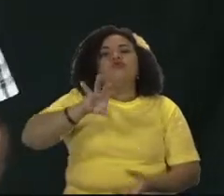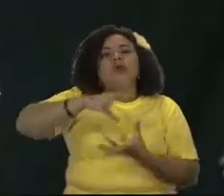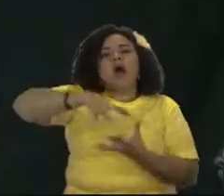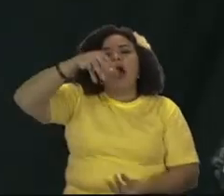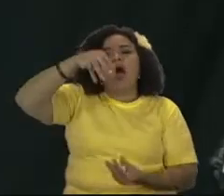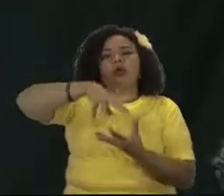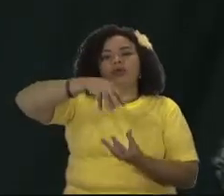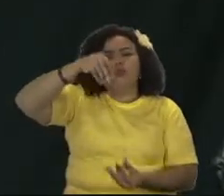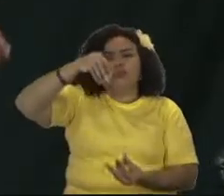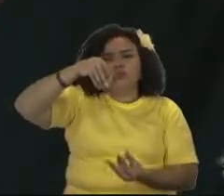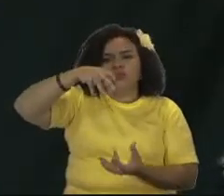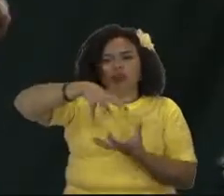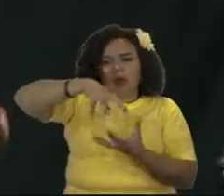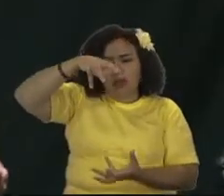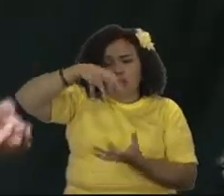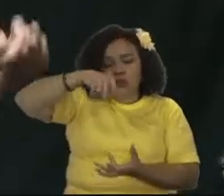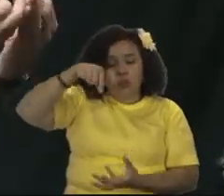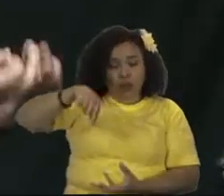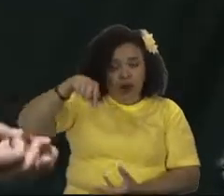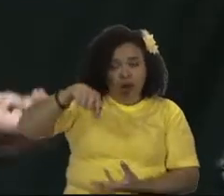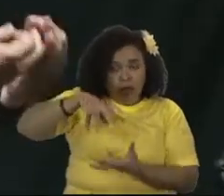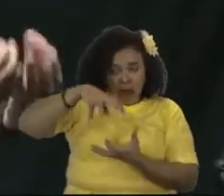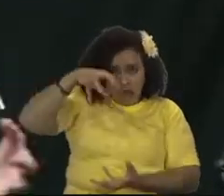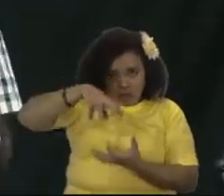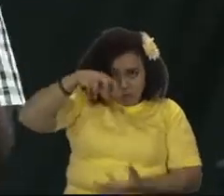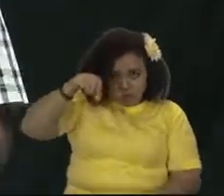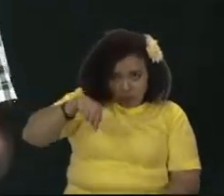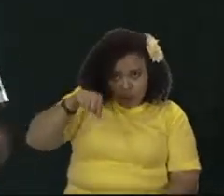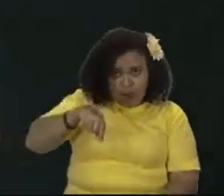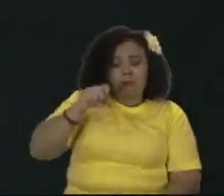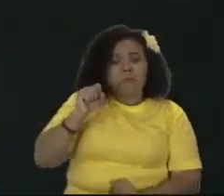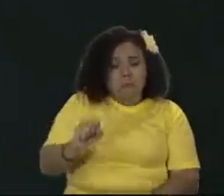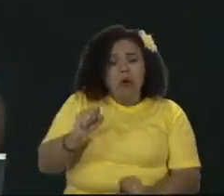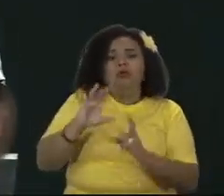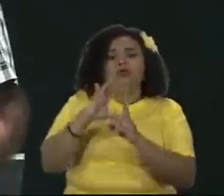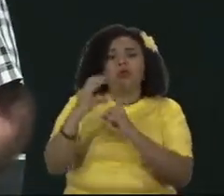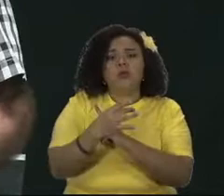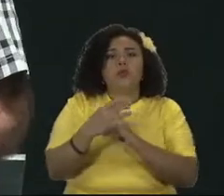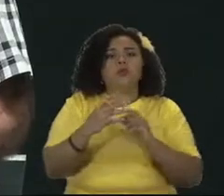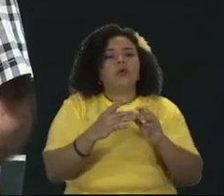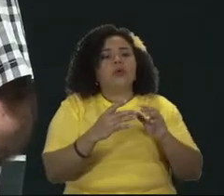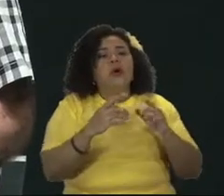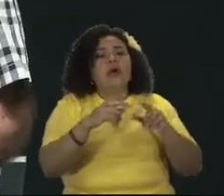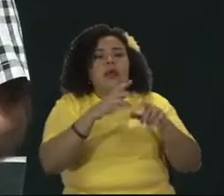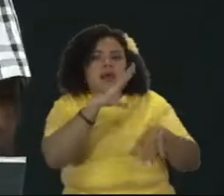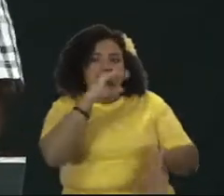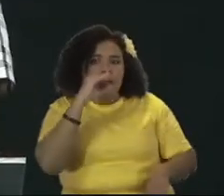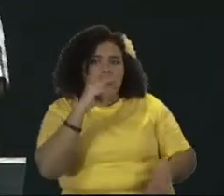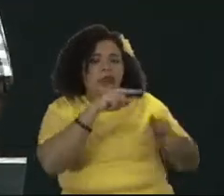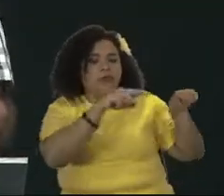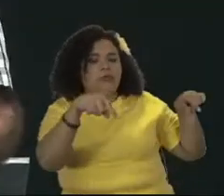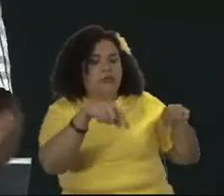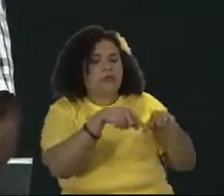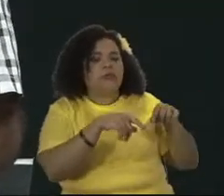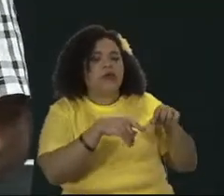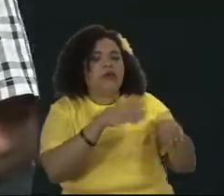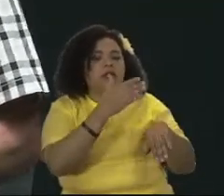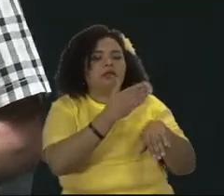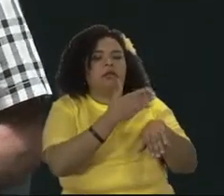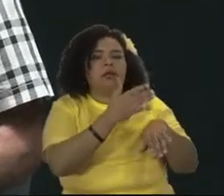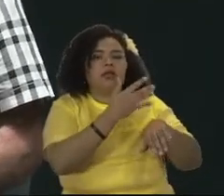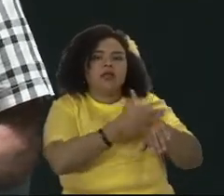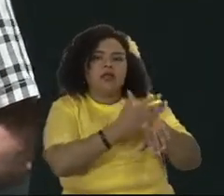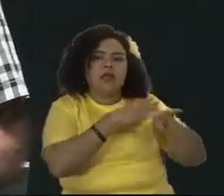and seeing. How are they gonna learn if they do not have